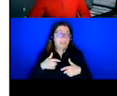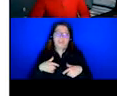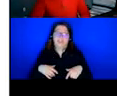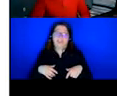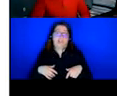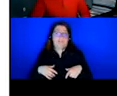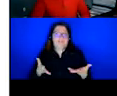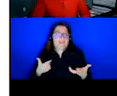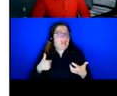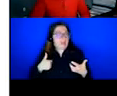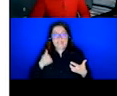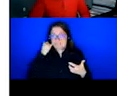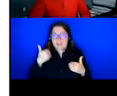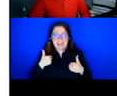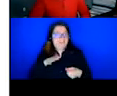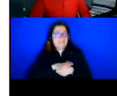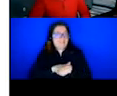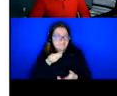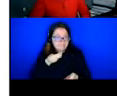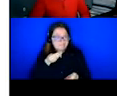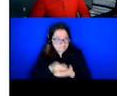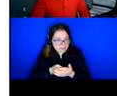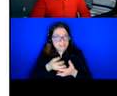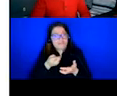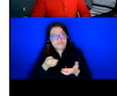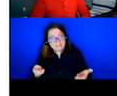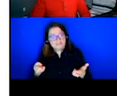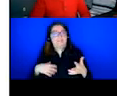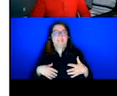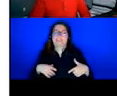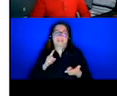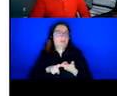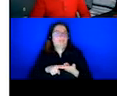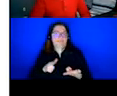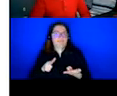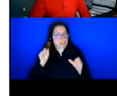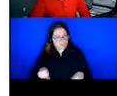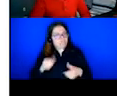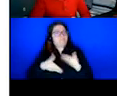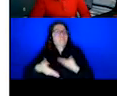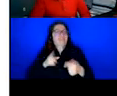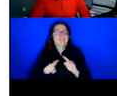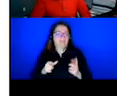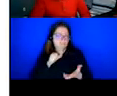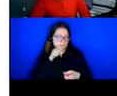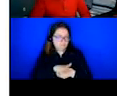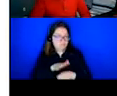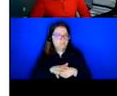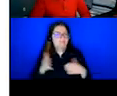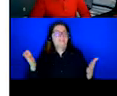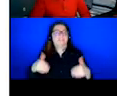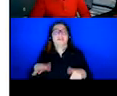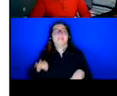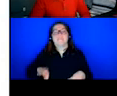be like cruising along so much, but it's a real issue kind of think about resource allocation. Benefits or lack of benefits, is